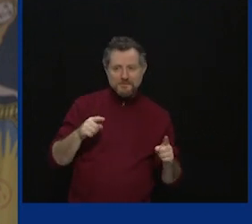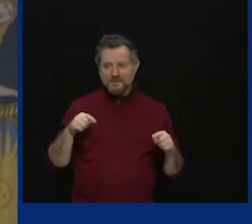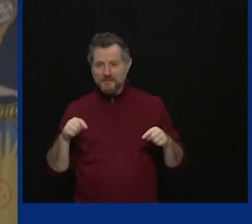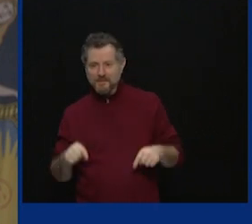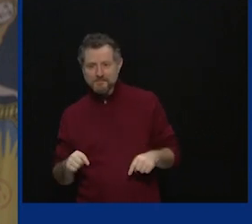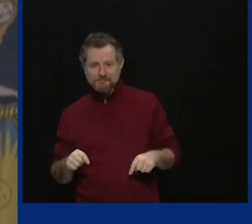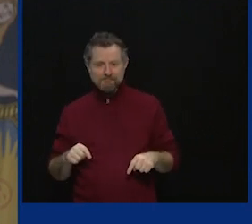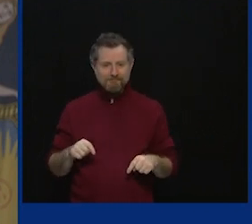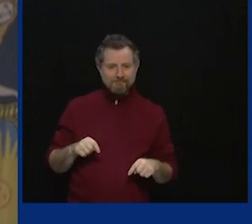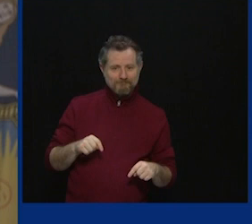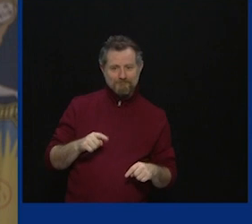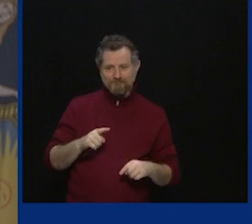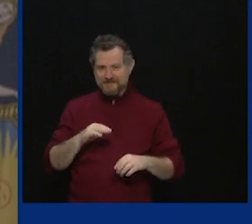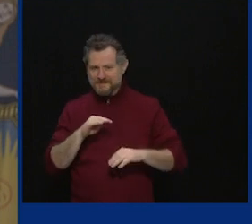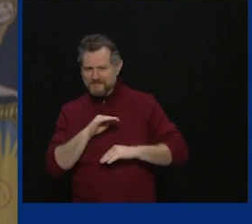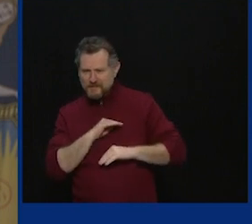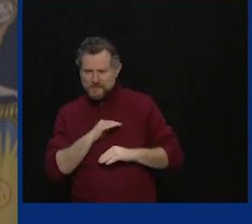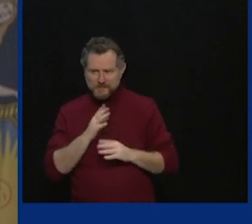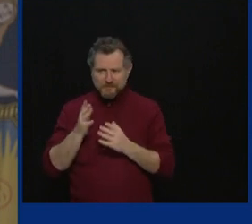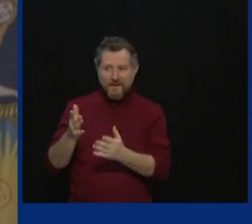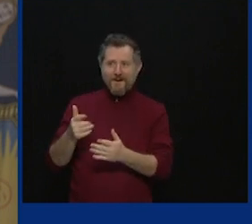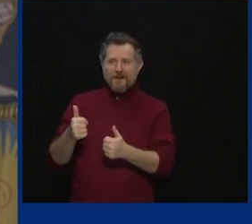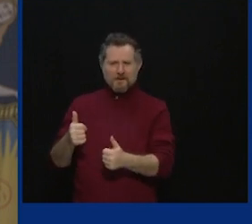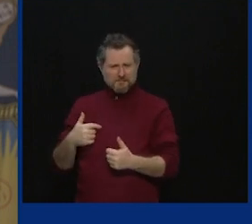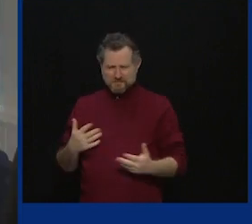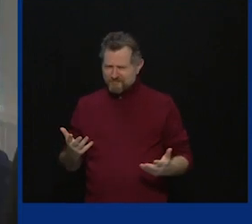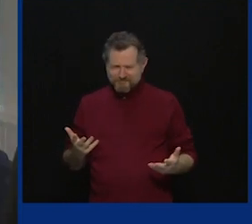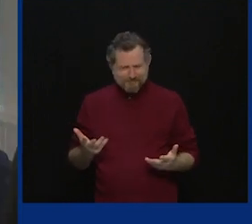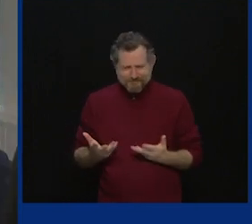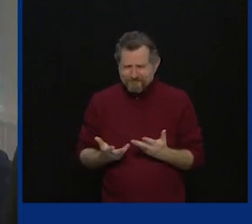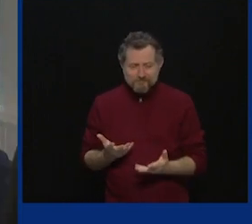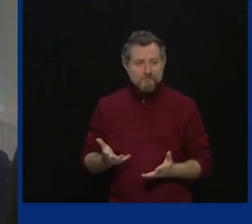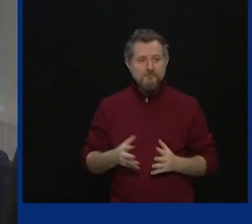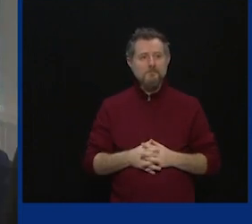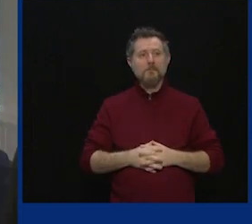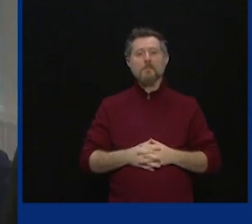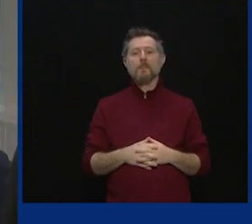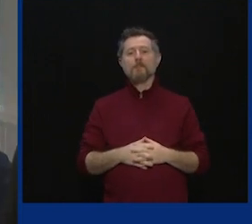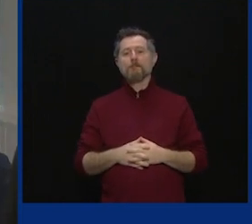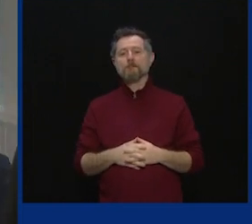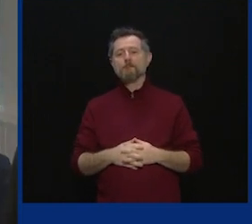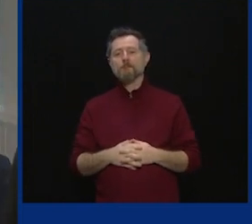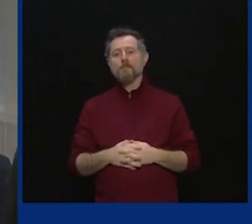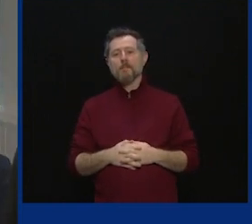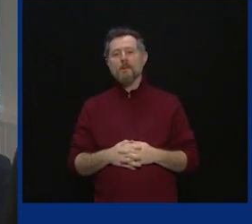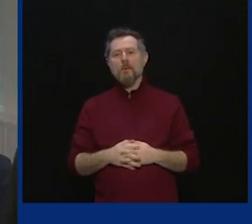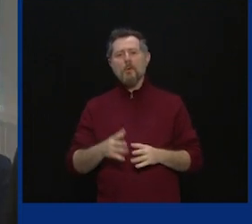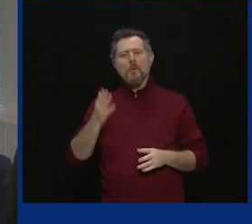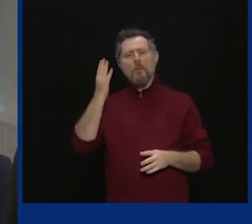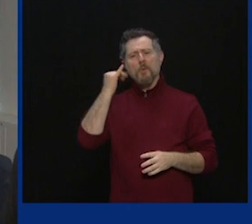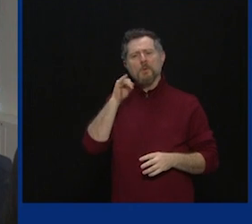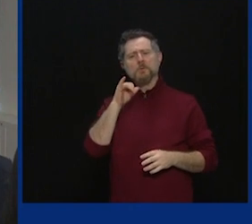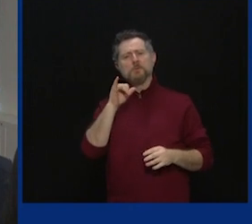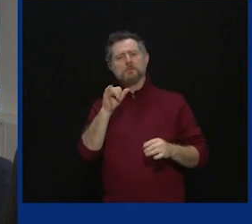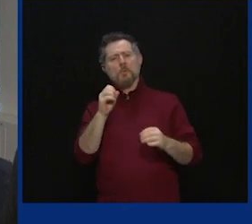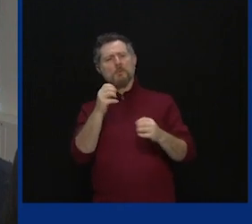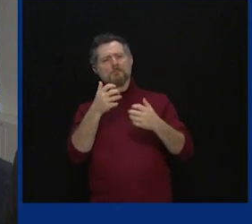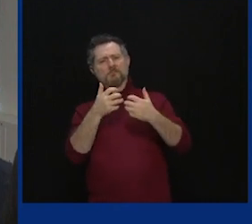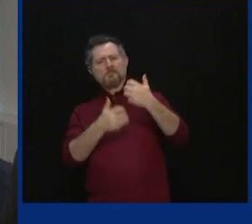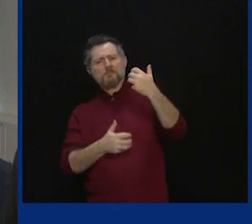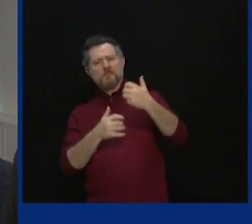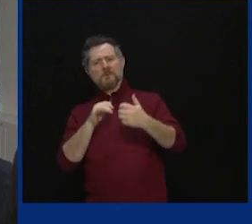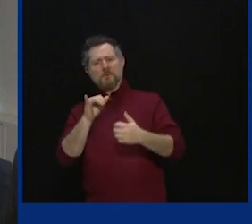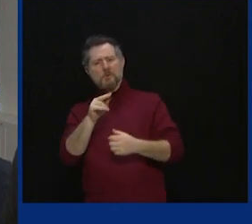curious why there was this confusion discrepancy with the New York City mandate, if this mandate that you rolled out